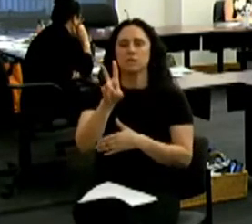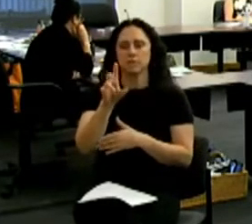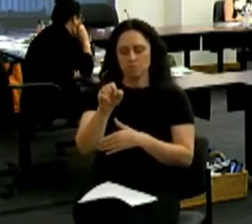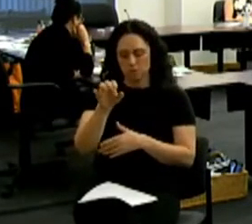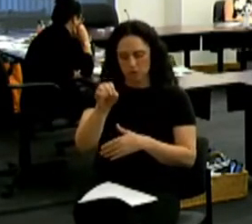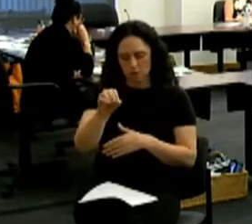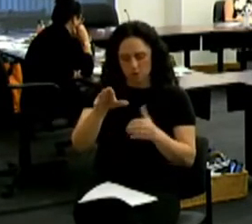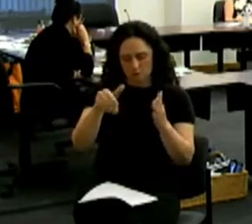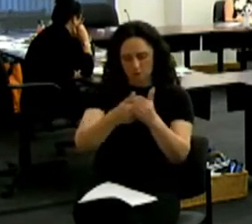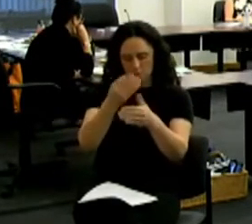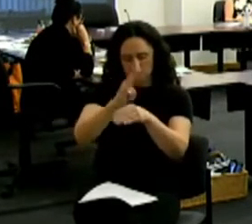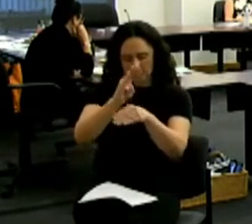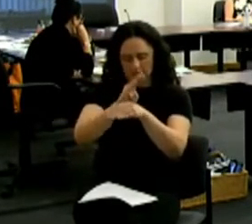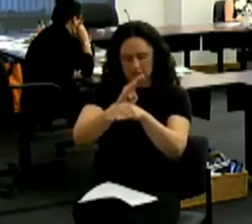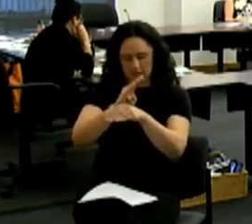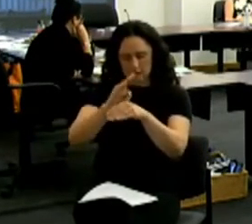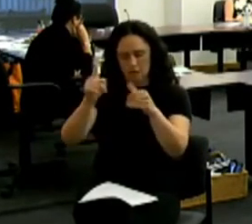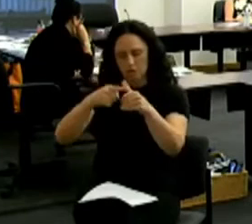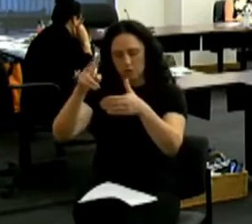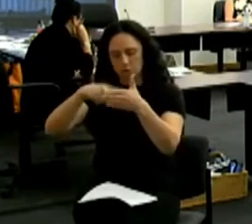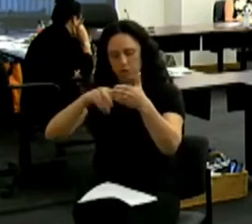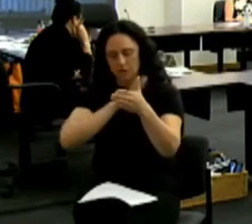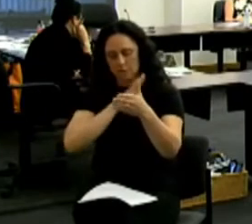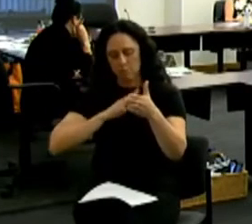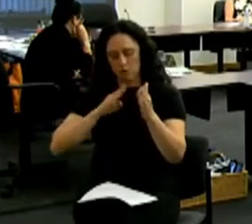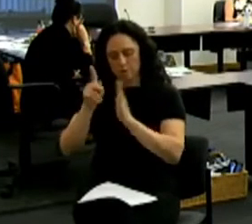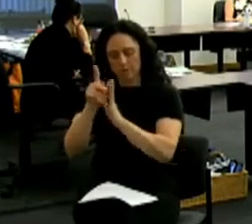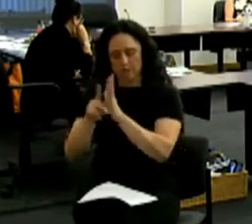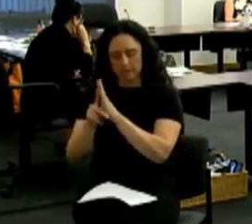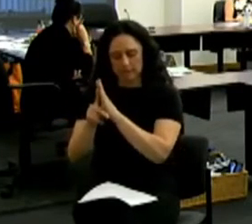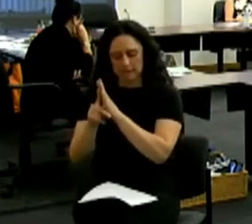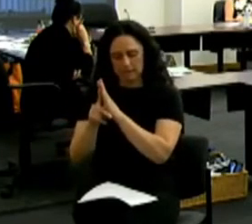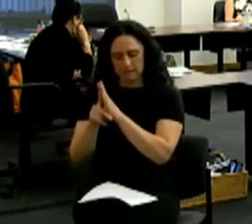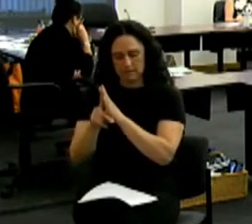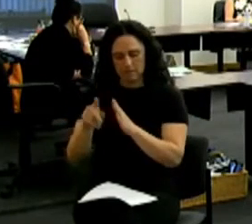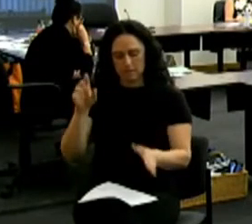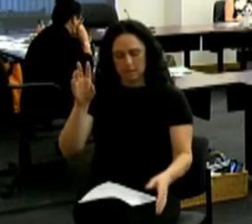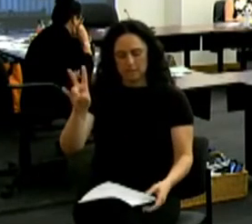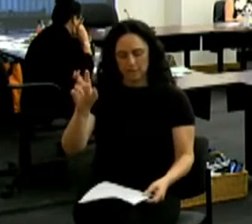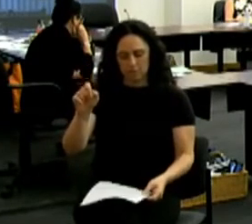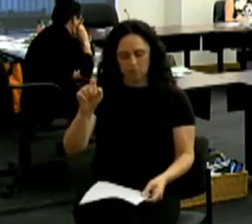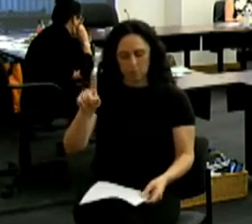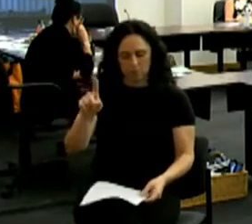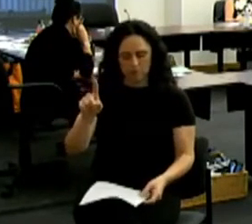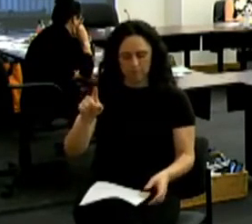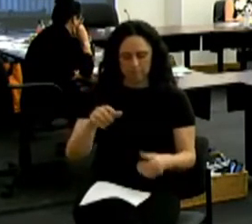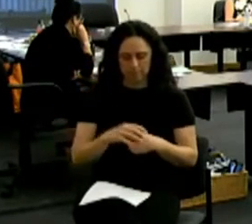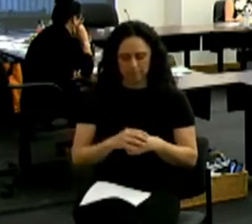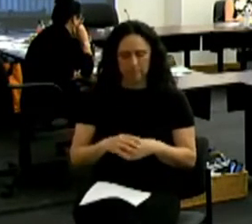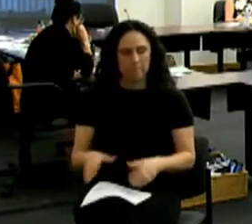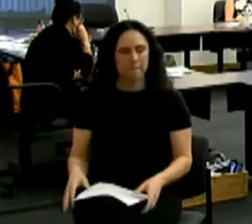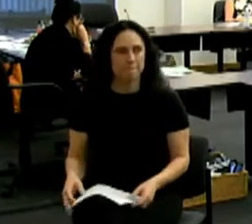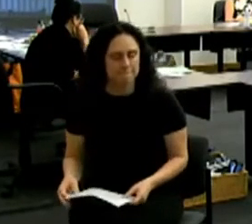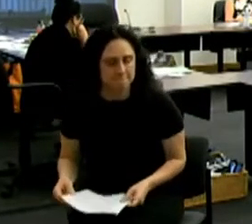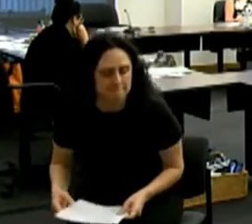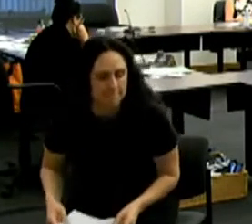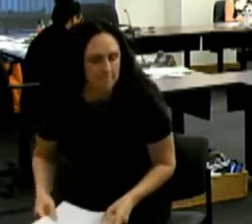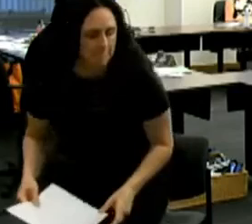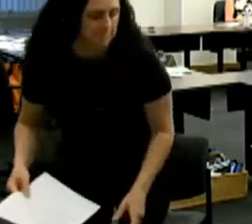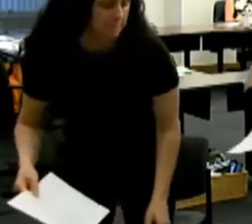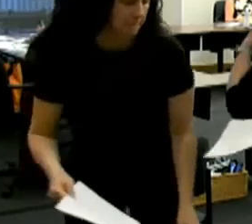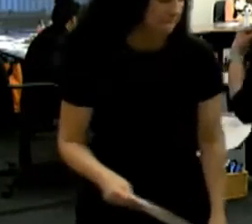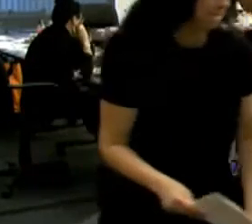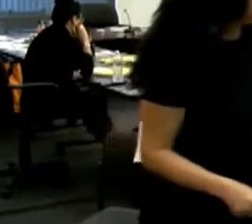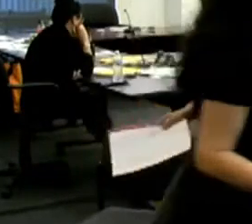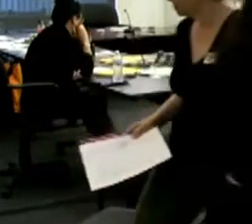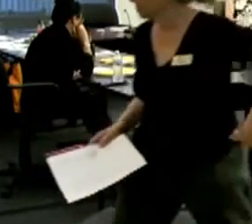new business. First reading, board policy, no action taken. 7.1, I'm gonna go over them just